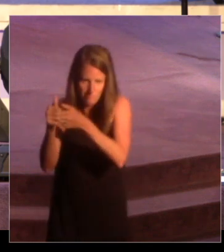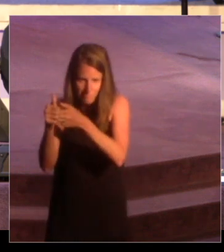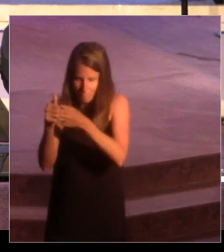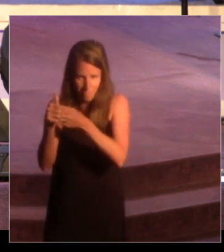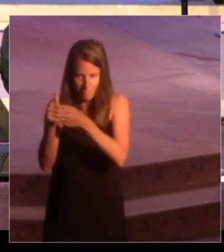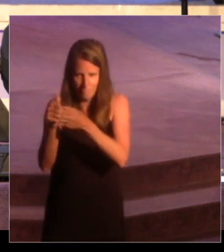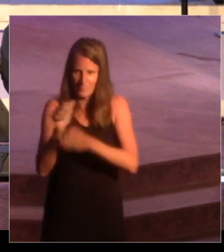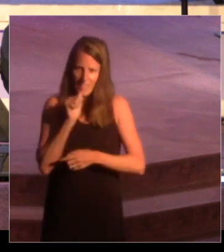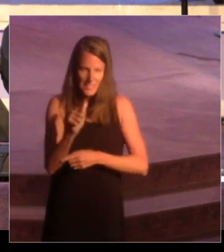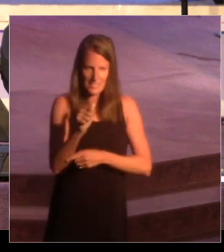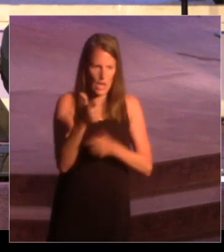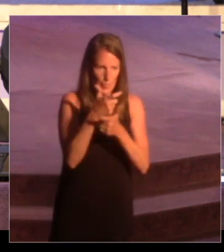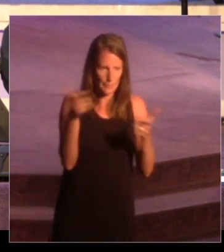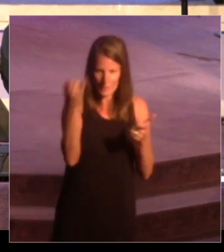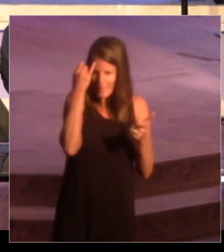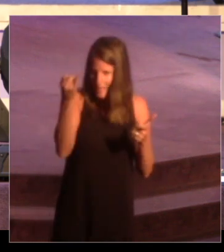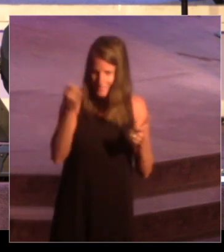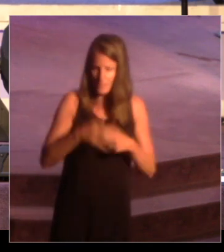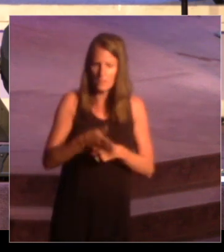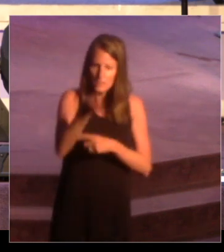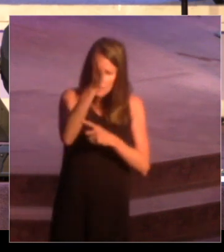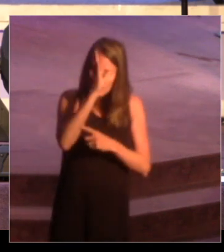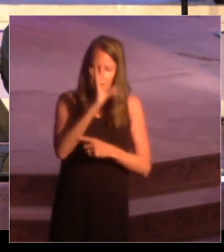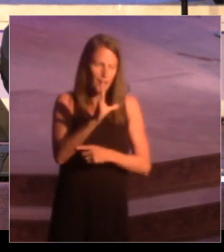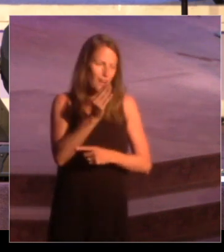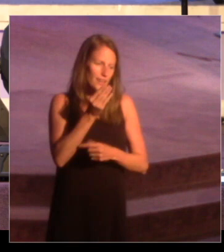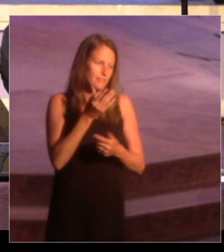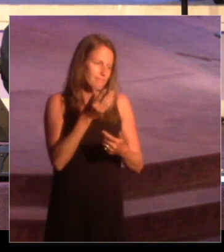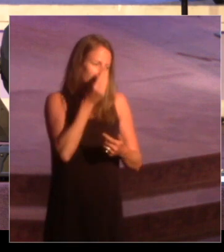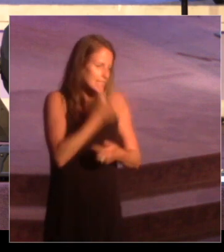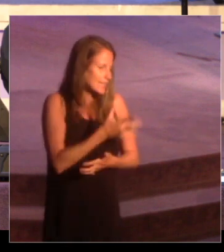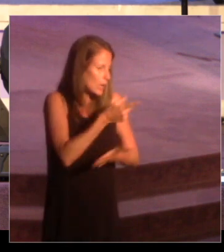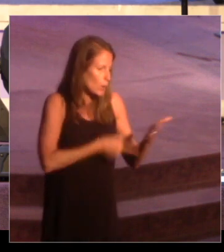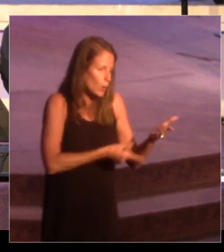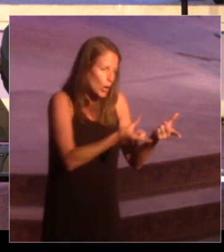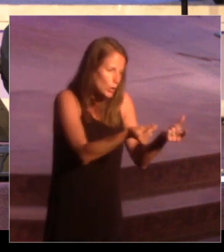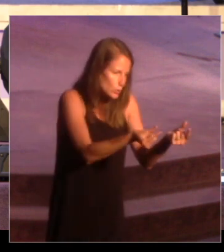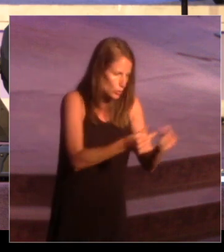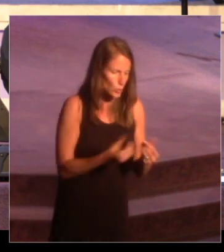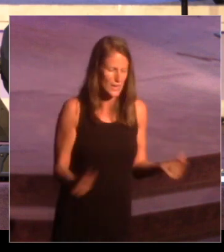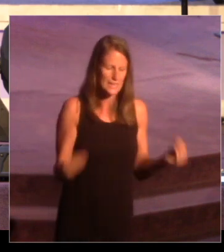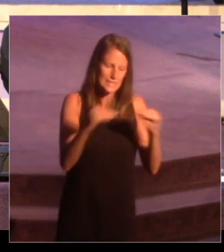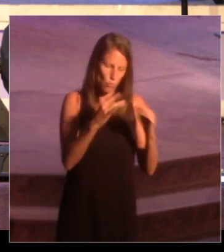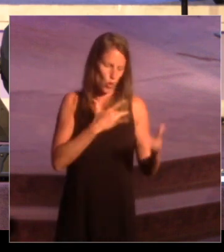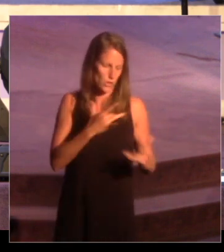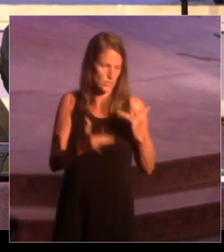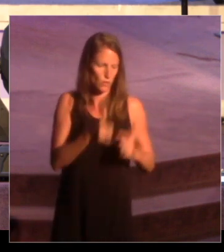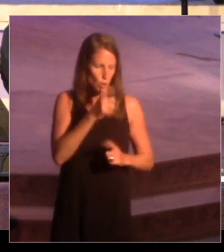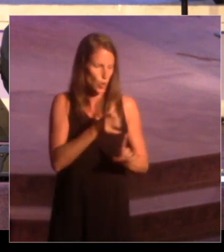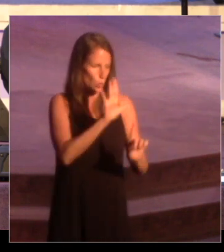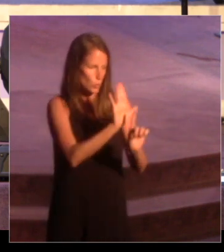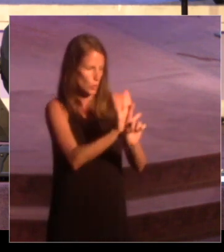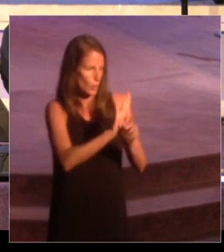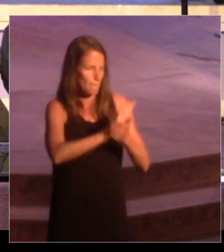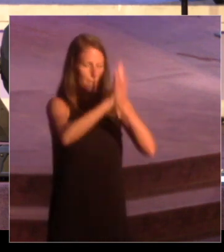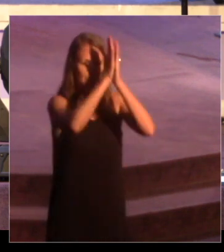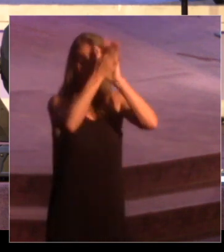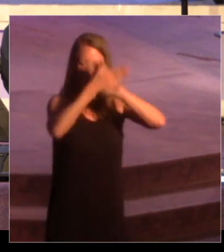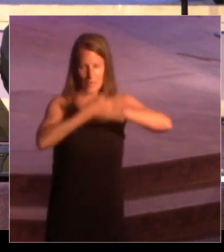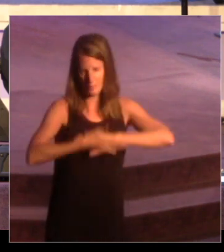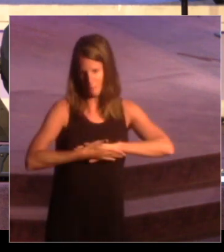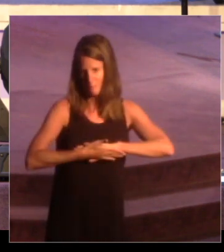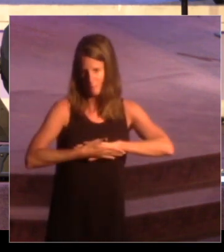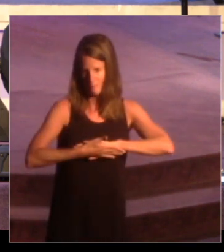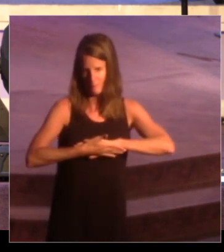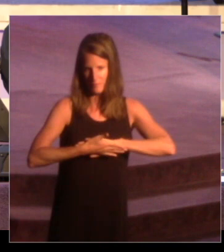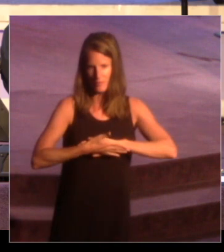God. God's far less concerned about what you do, and he's far more concerned about who you are. He's far less